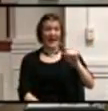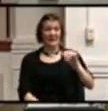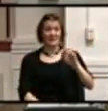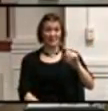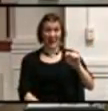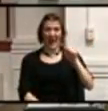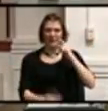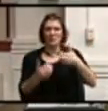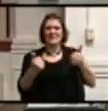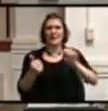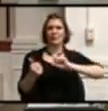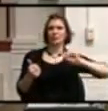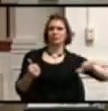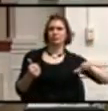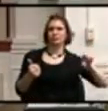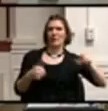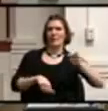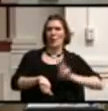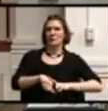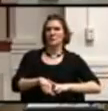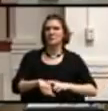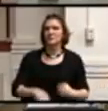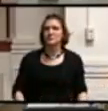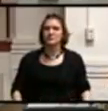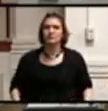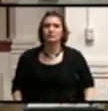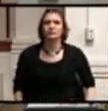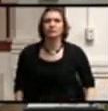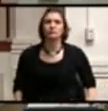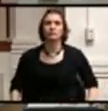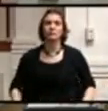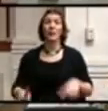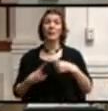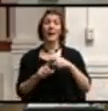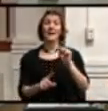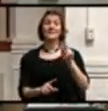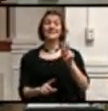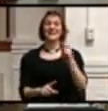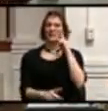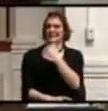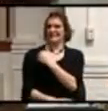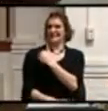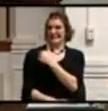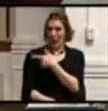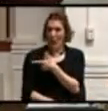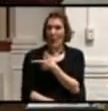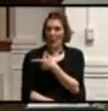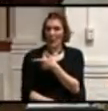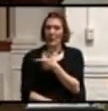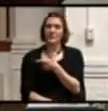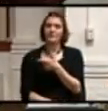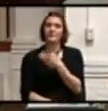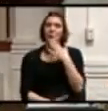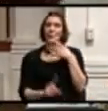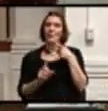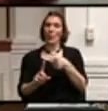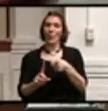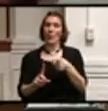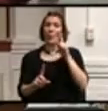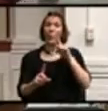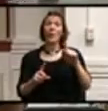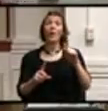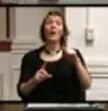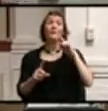somewhere, for decontamination. The other thing Steve just reminded me is we are looking at using